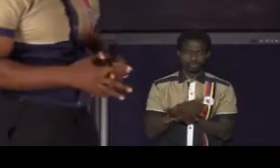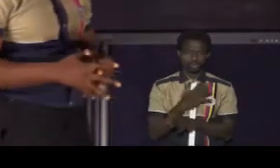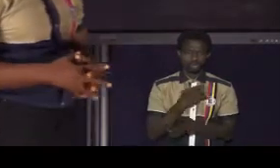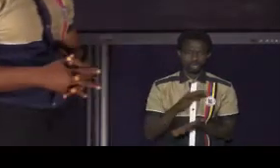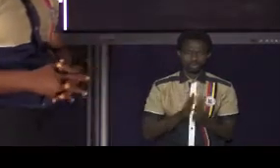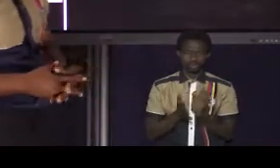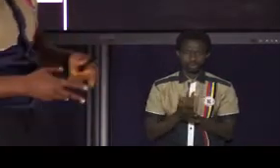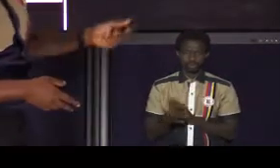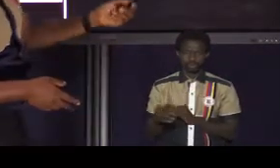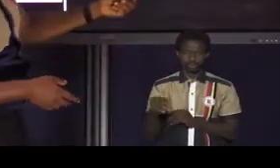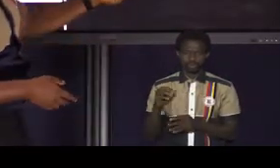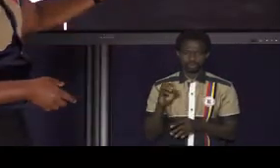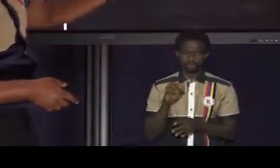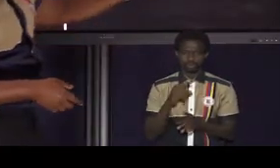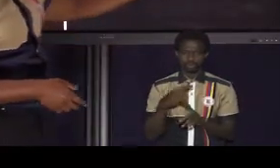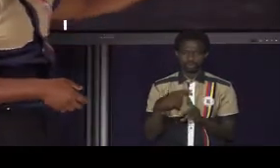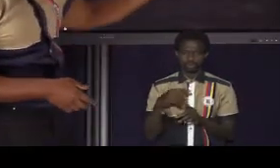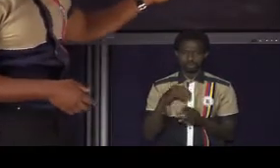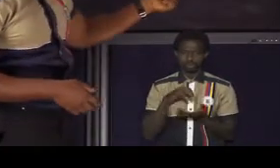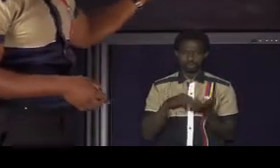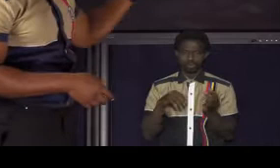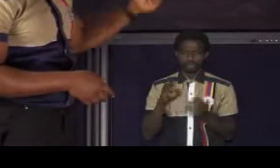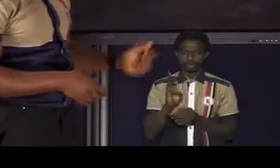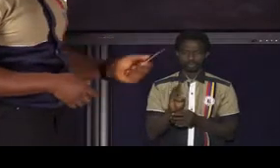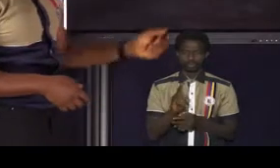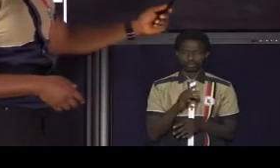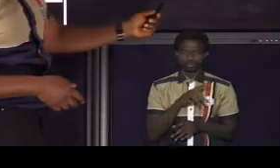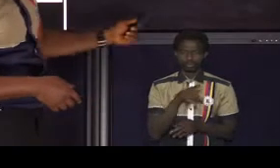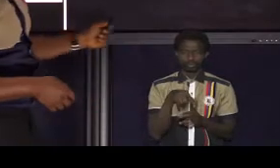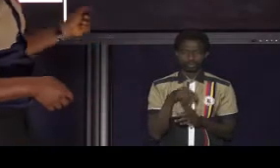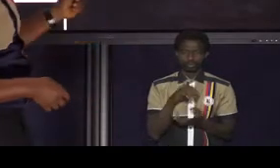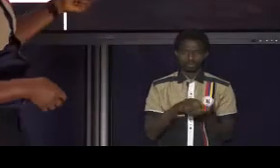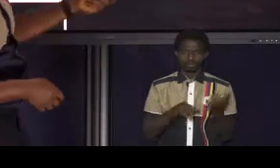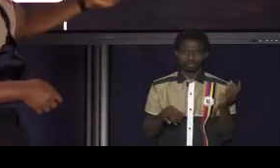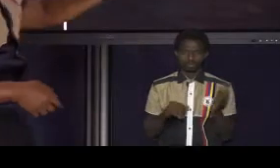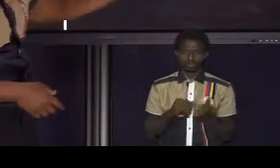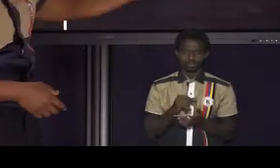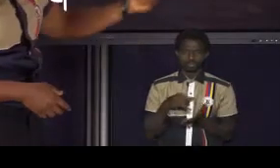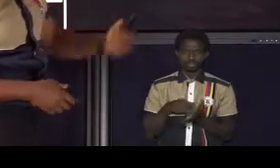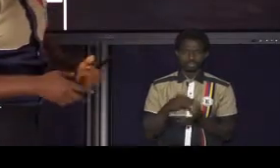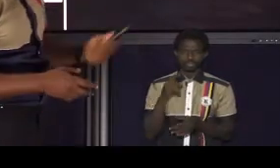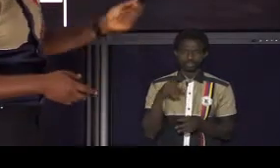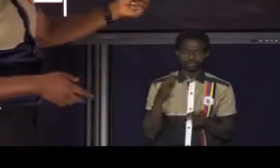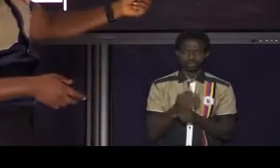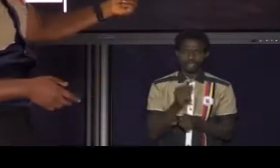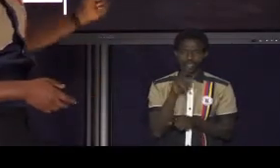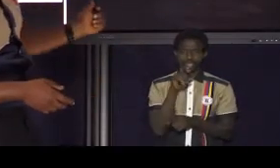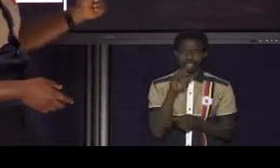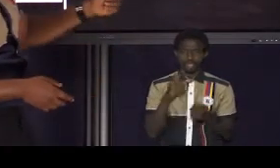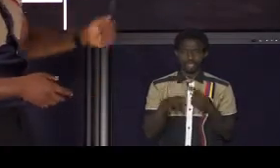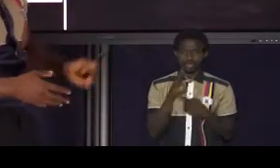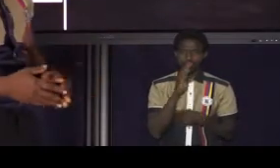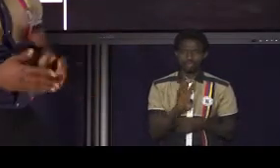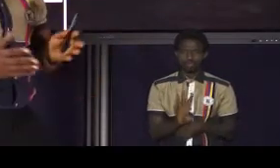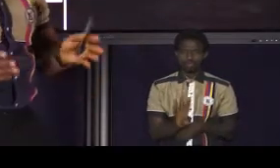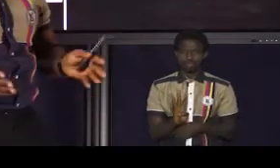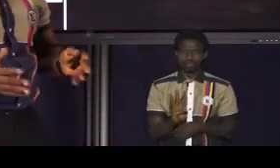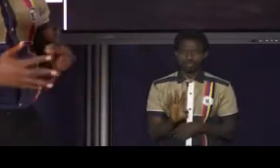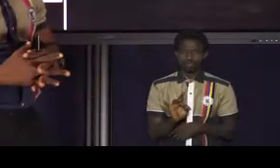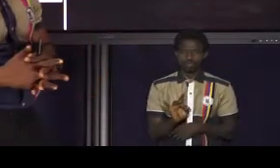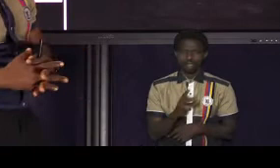becomes minus 61. And when you subtract 71 from 180 and then you still subtract 61, you get x to